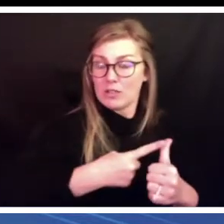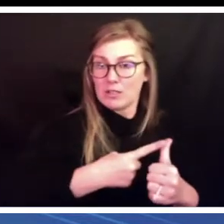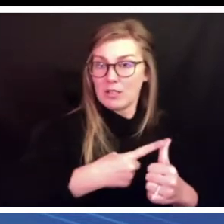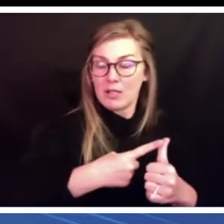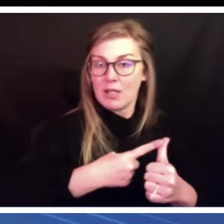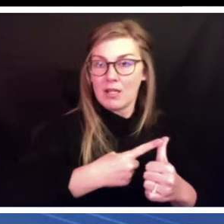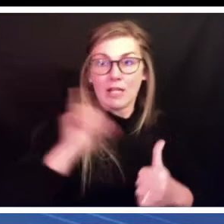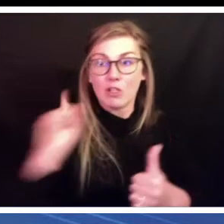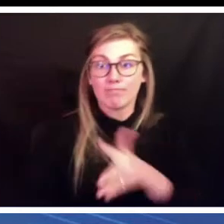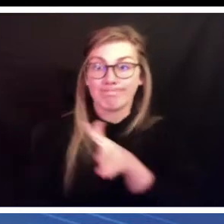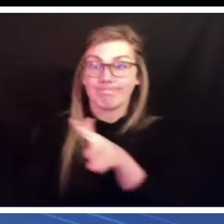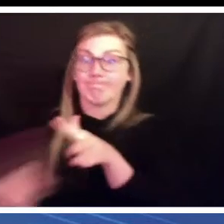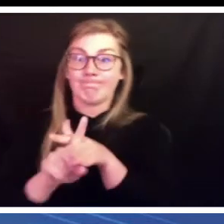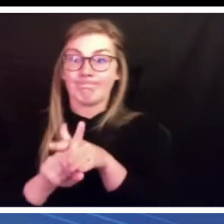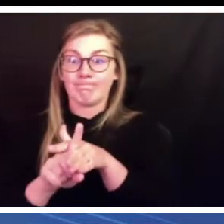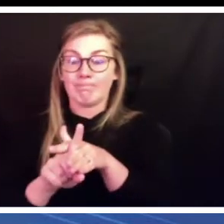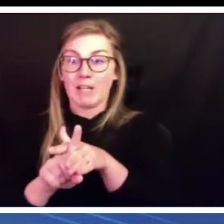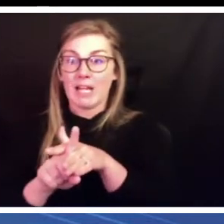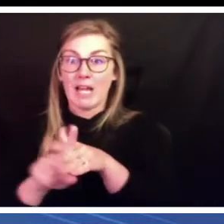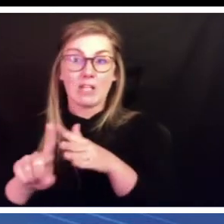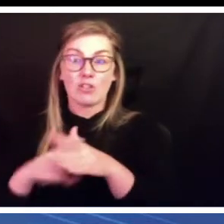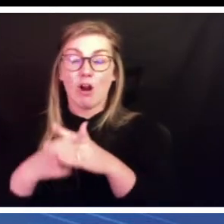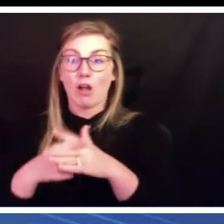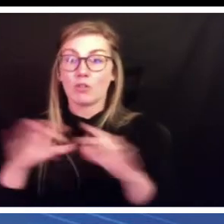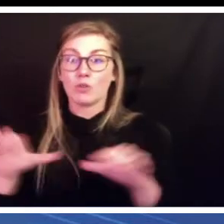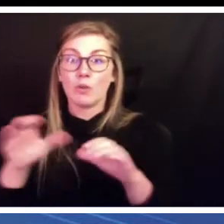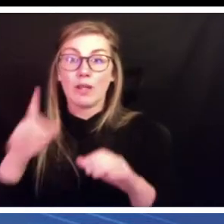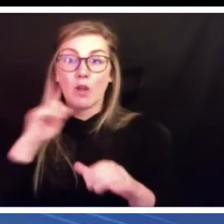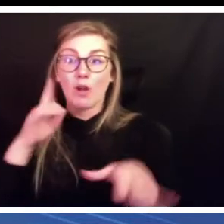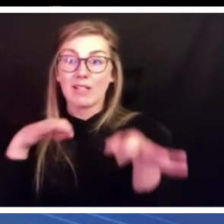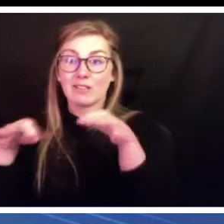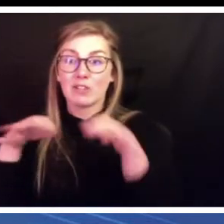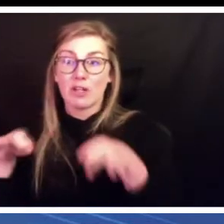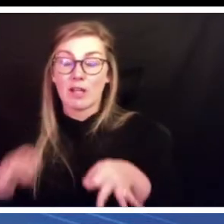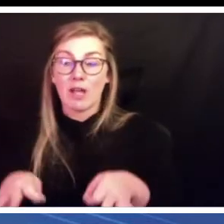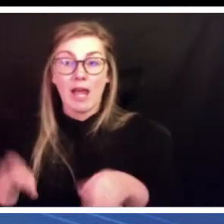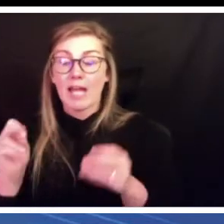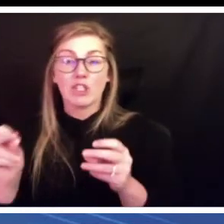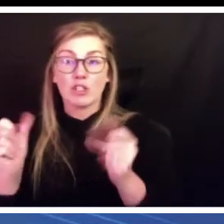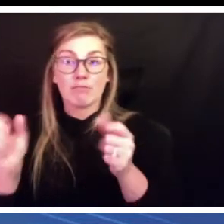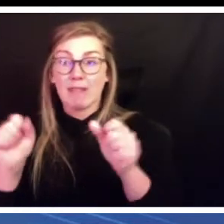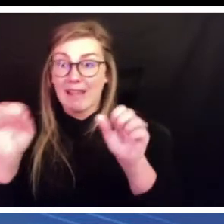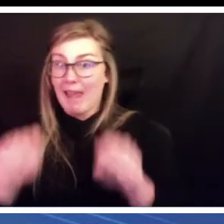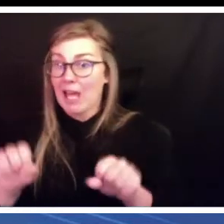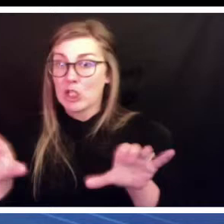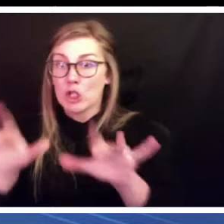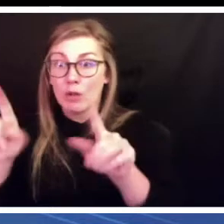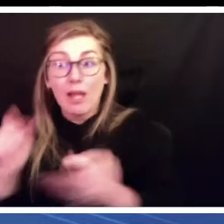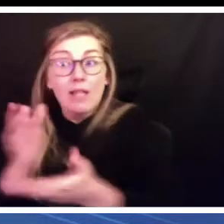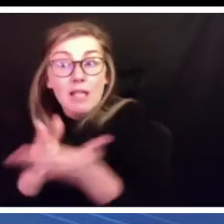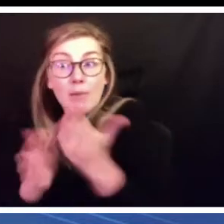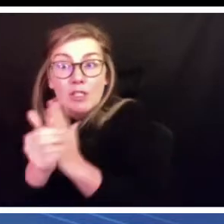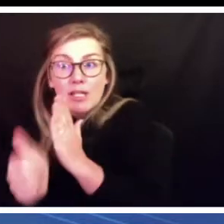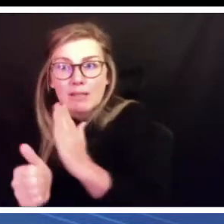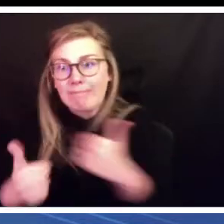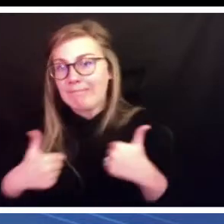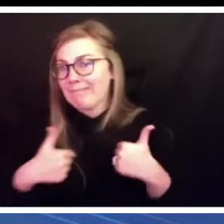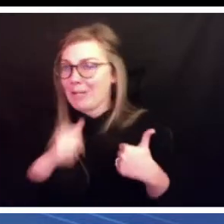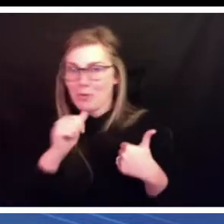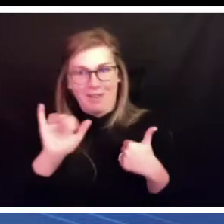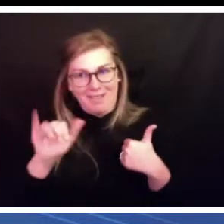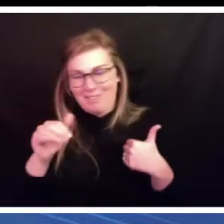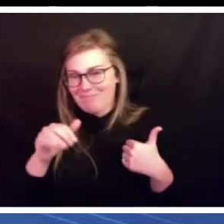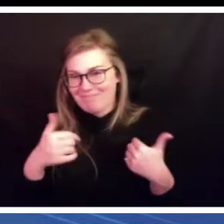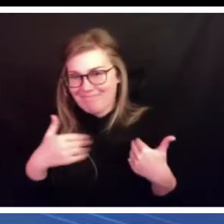off. You know, they're very good at it. But I'm not so good at that. I'm much better at having the luxury and opportunity